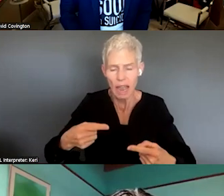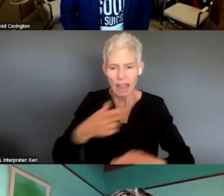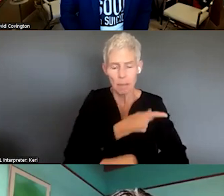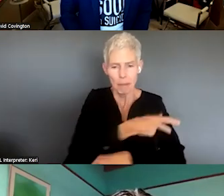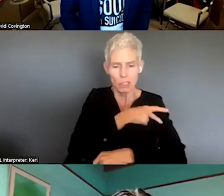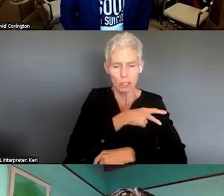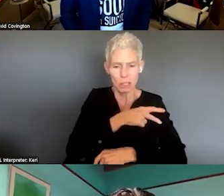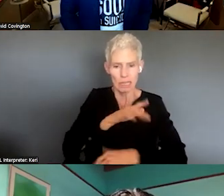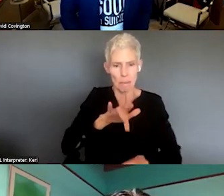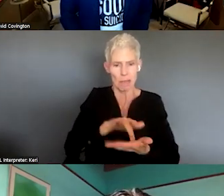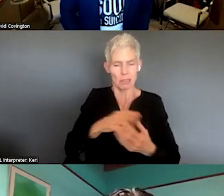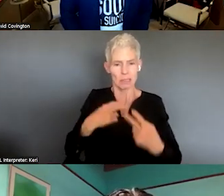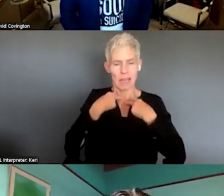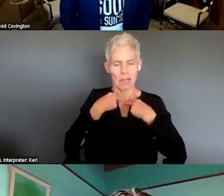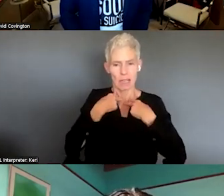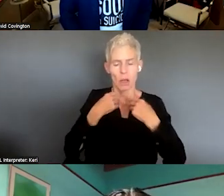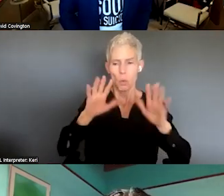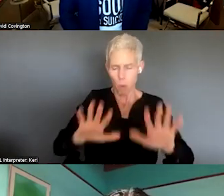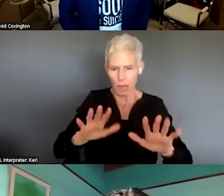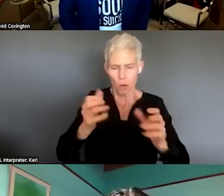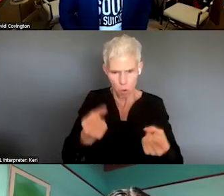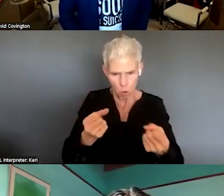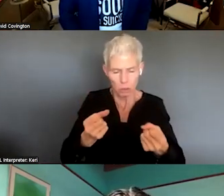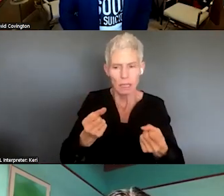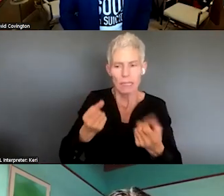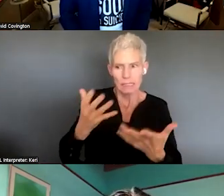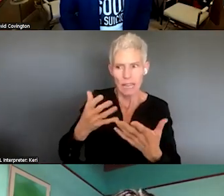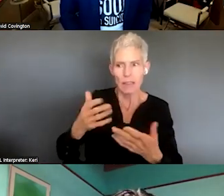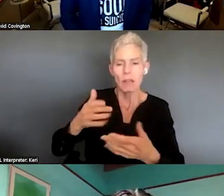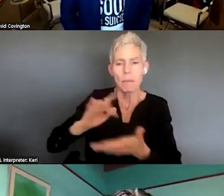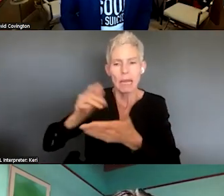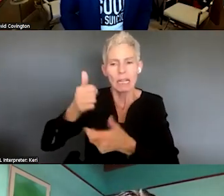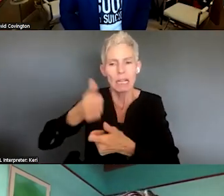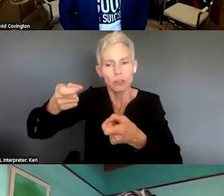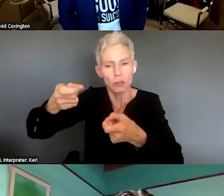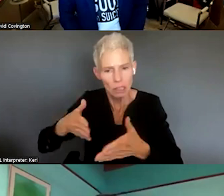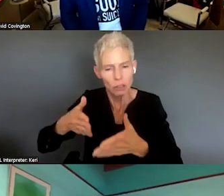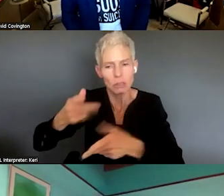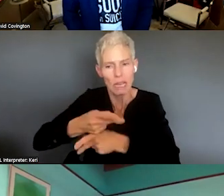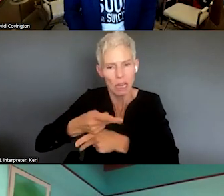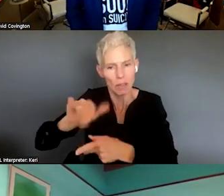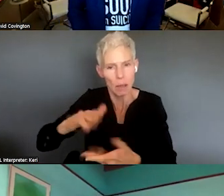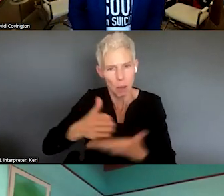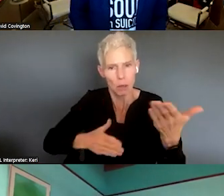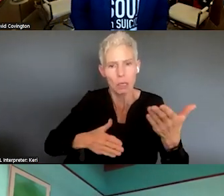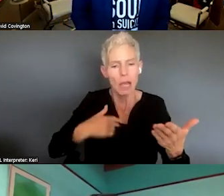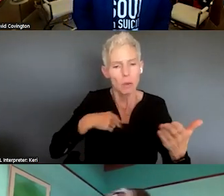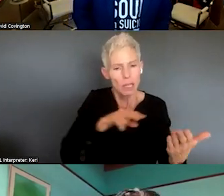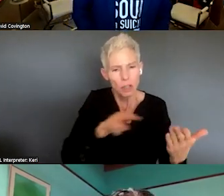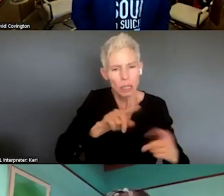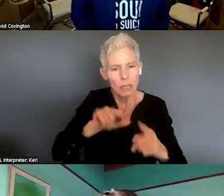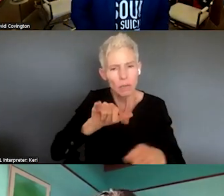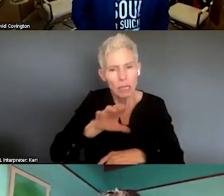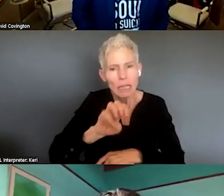your medical director, and then like let us go over individual cases. And we really took, Chris mentioned like we did our Lean